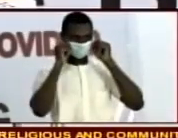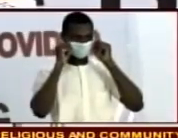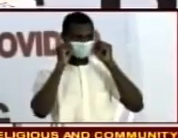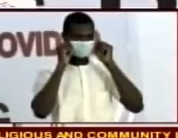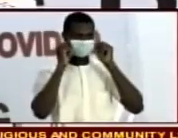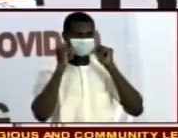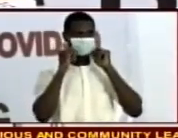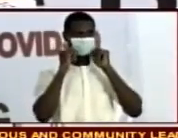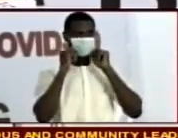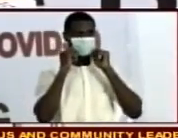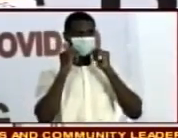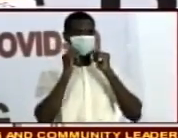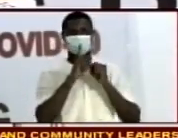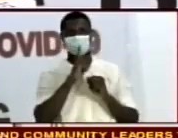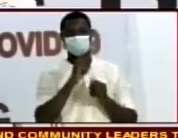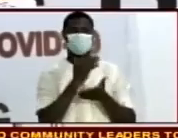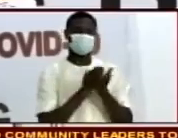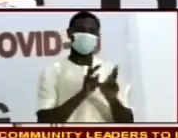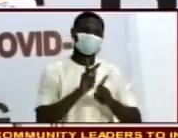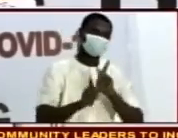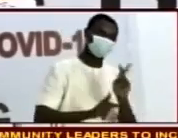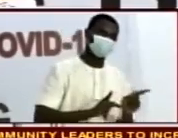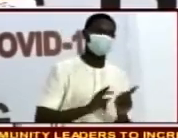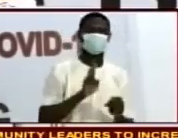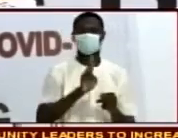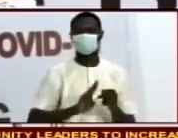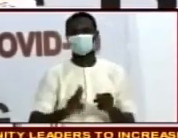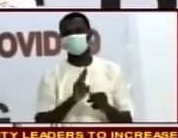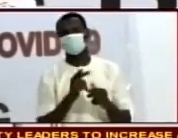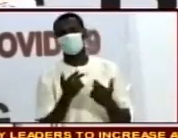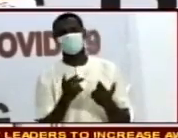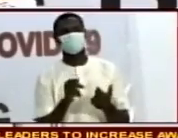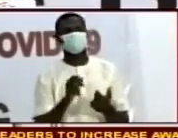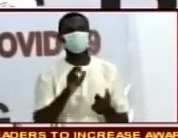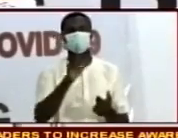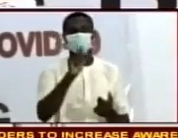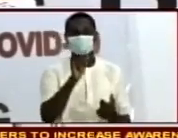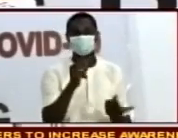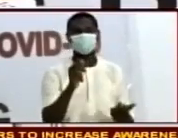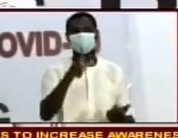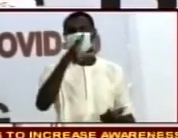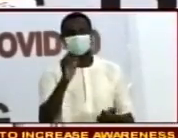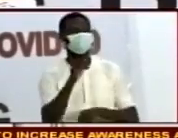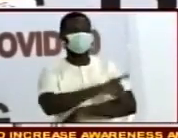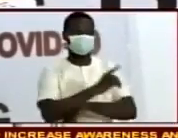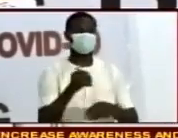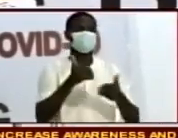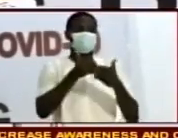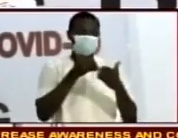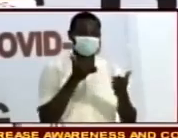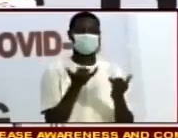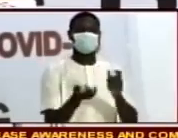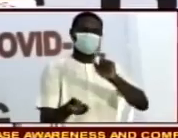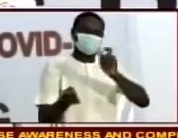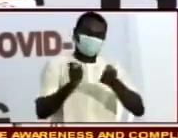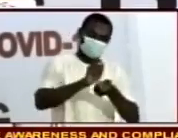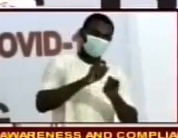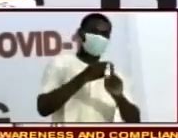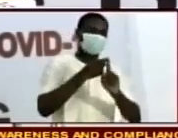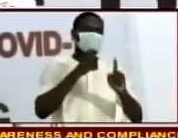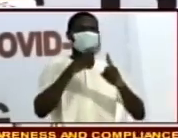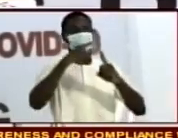longer time, like 20, 30 days before they started testing negative, we have seen things like that. But that somebody was cured and had a